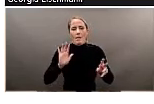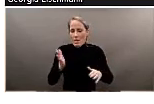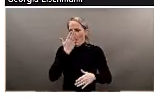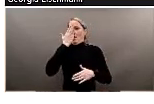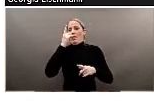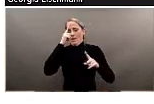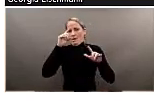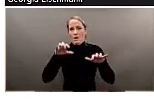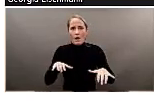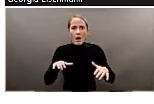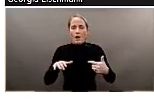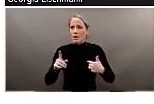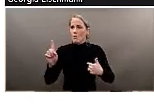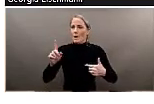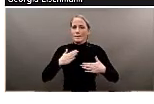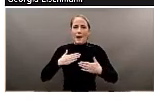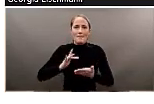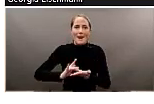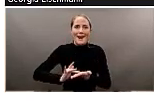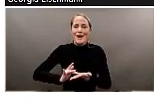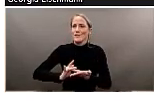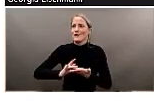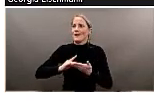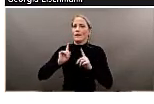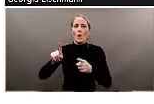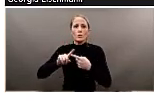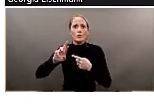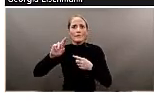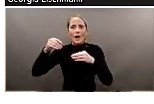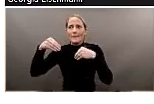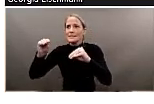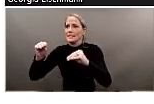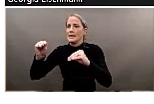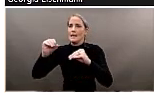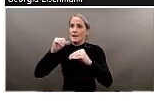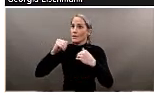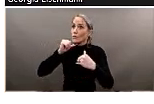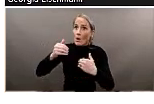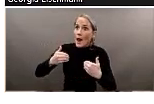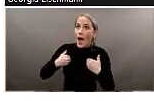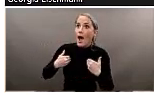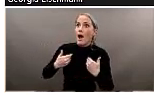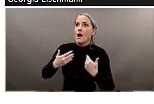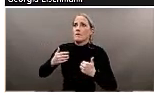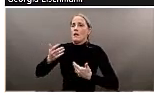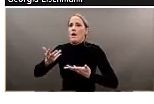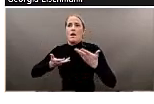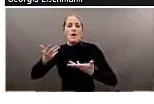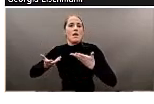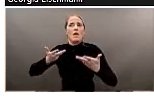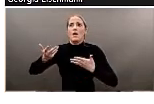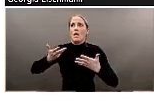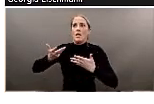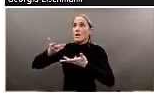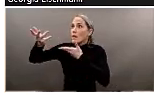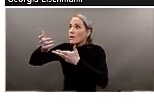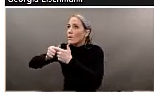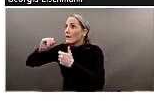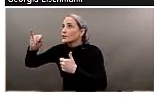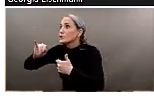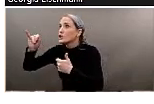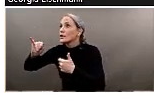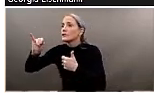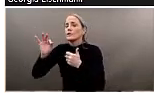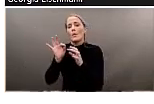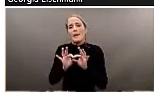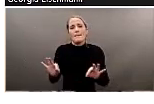guard in March and not be able to get this, and pharmacies to have lots of concerns around trying to get new prescriptions from